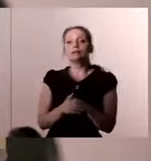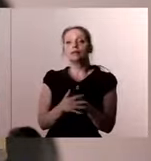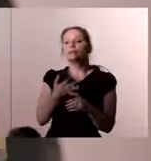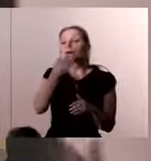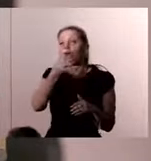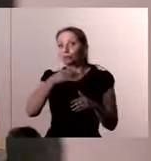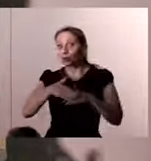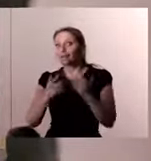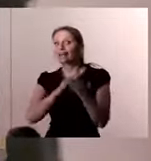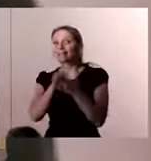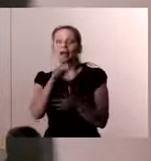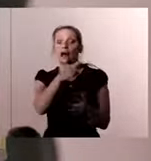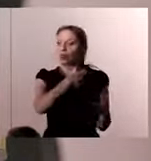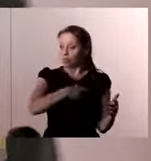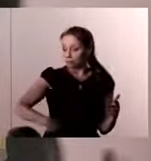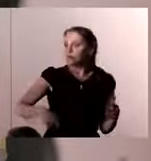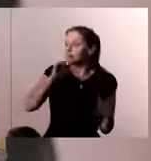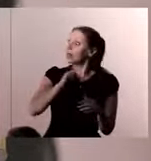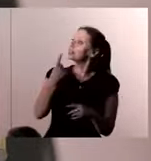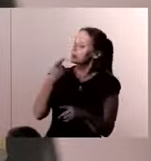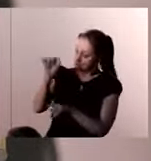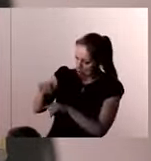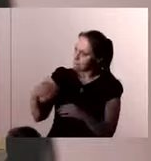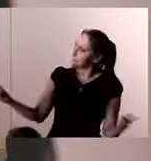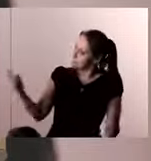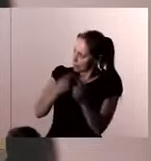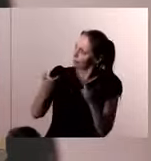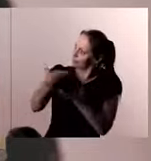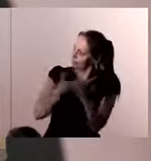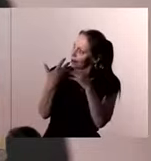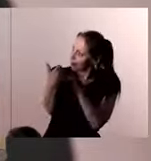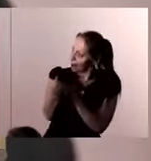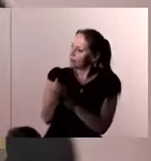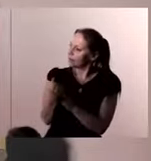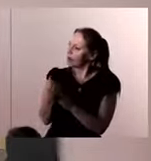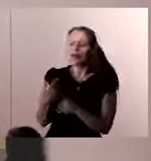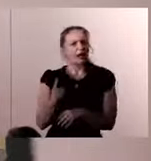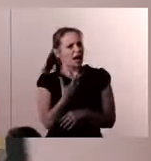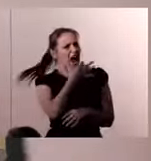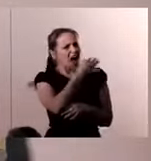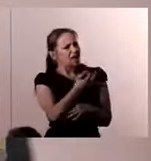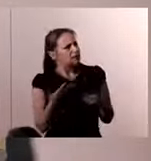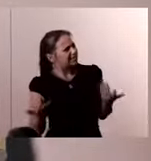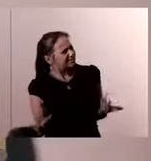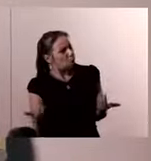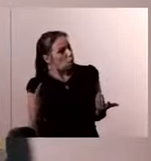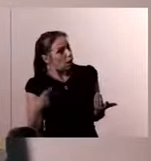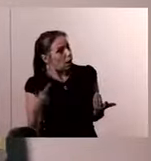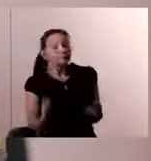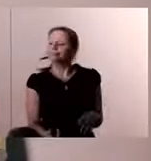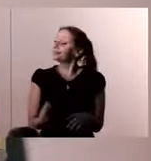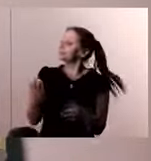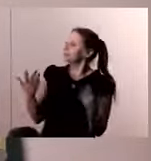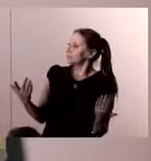days later, he admitted, yes, actually, in fact, they had met. When he was asked about this, by way of rationale,